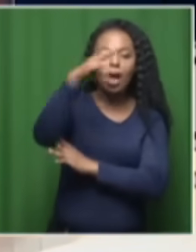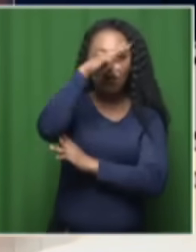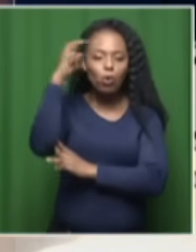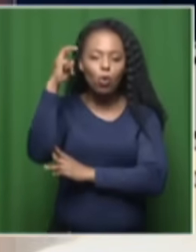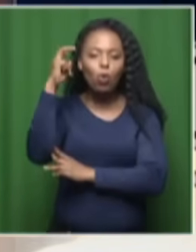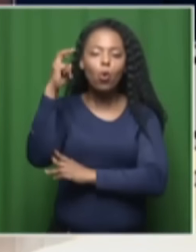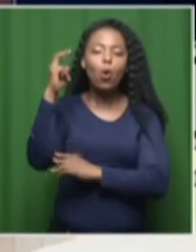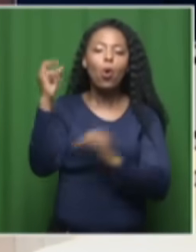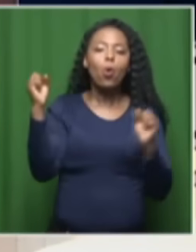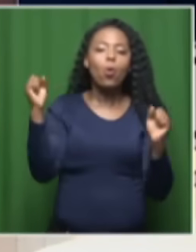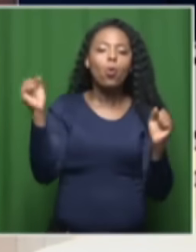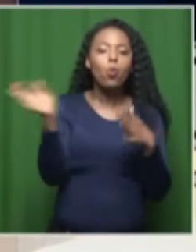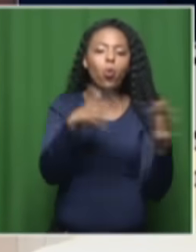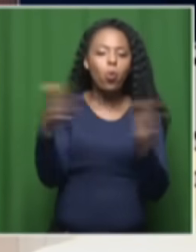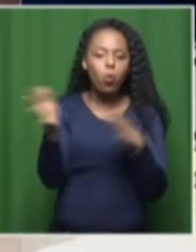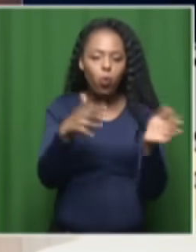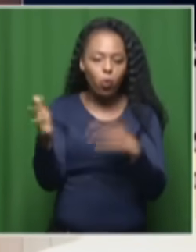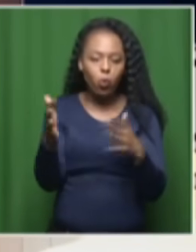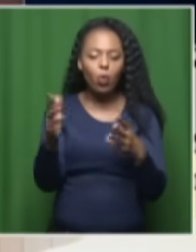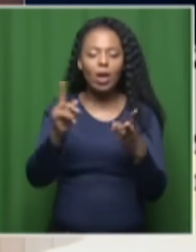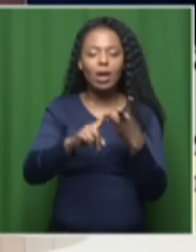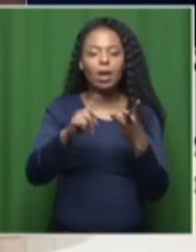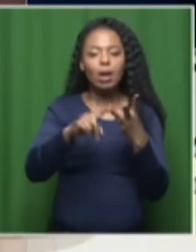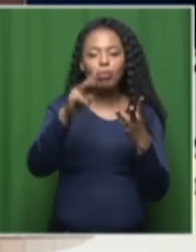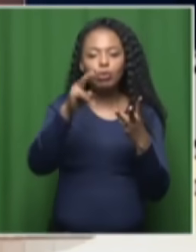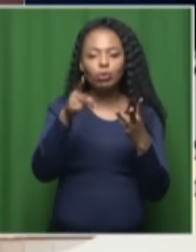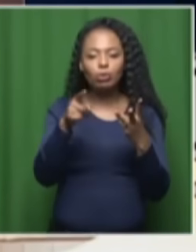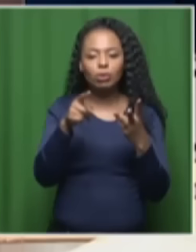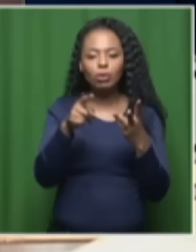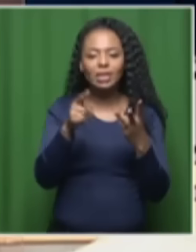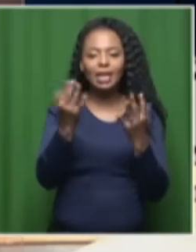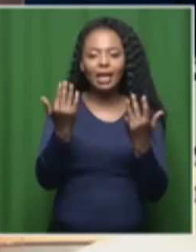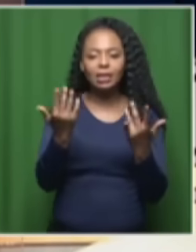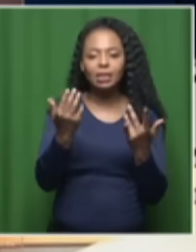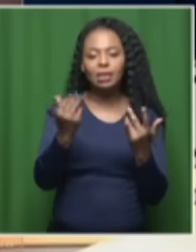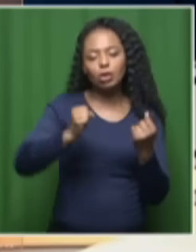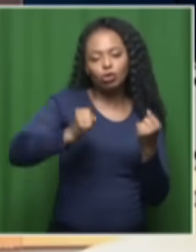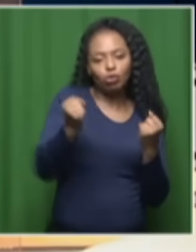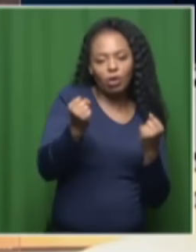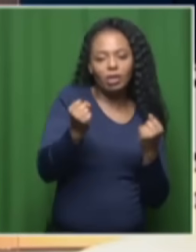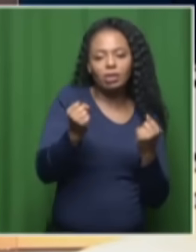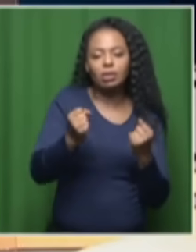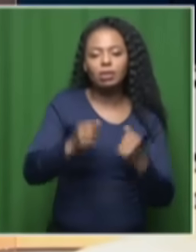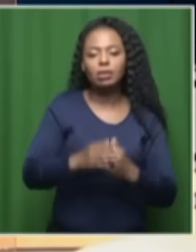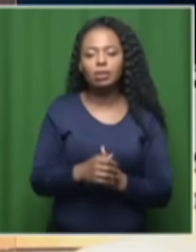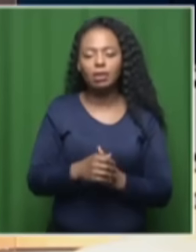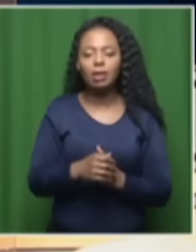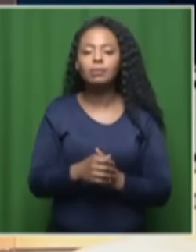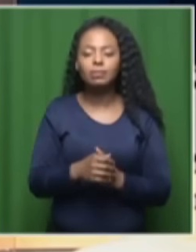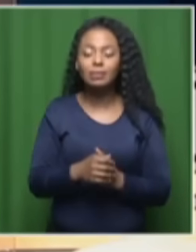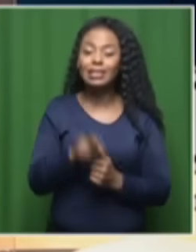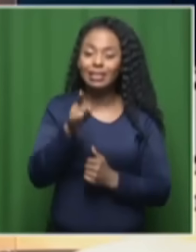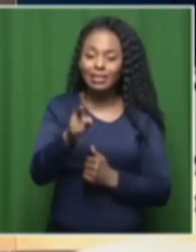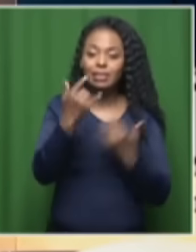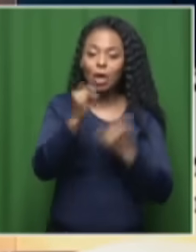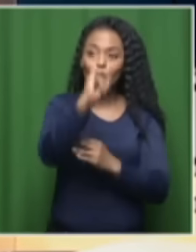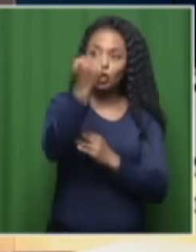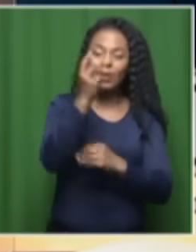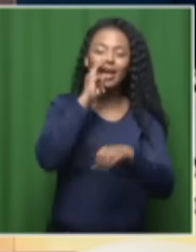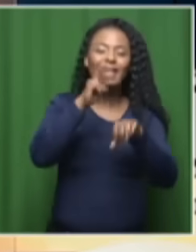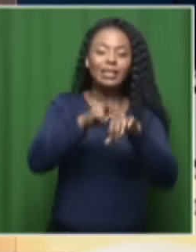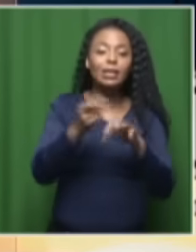is storage. And that's what each of the metros needs to do to take them off of load shedding. It's not excessive. Joburg needs